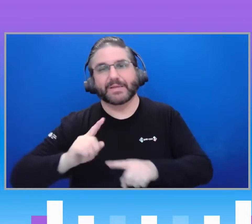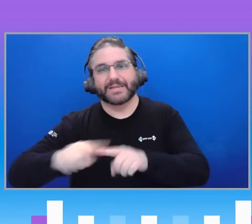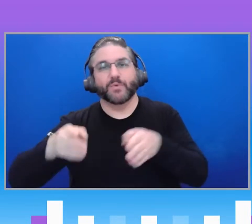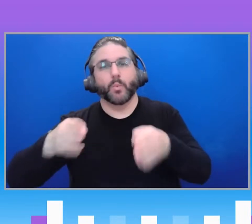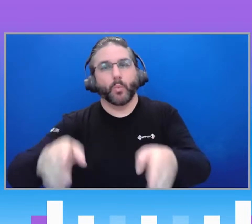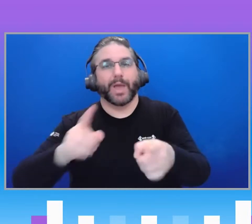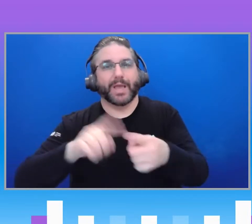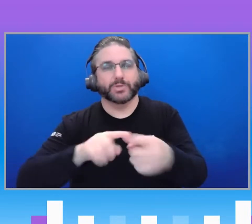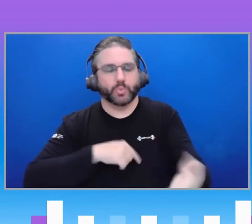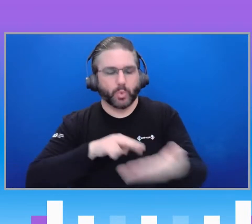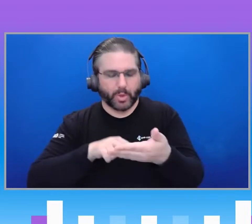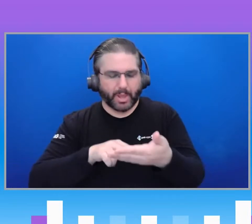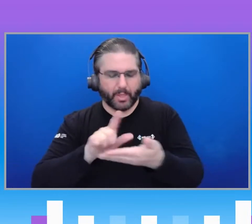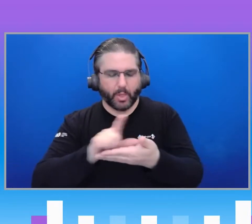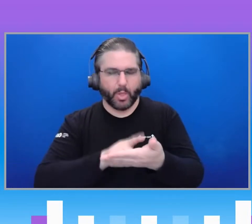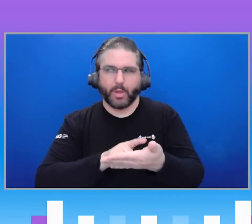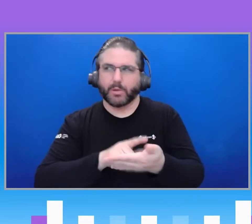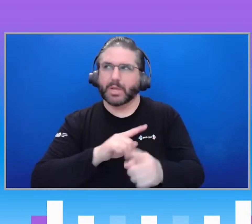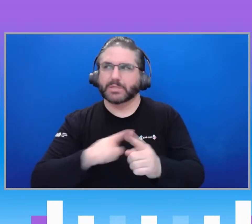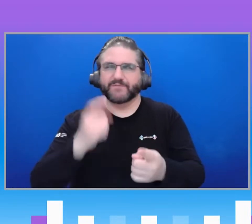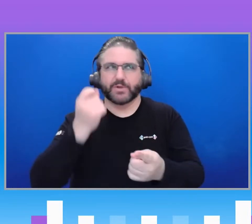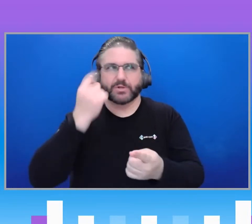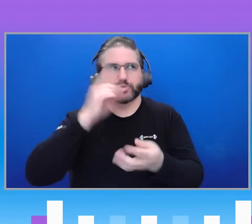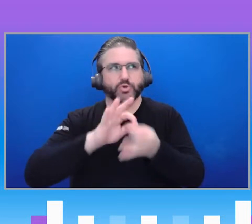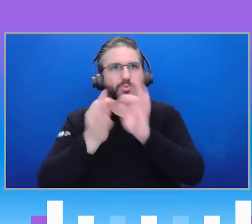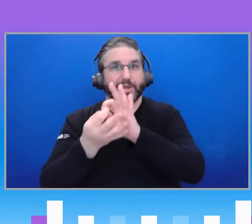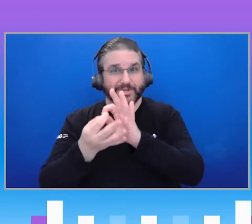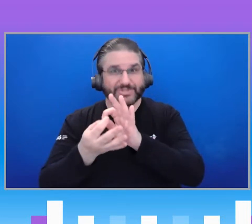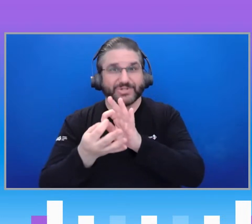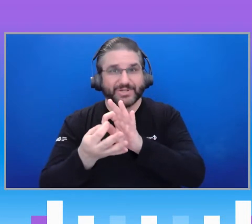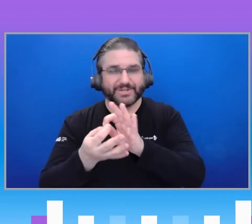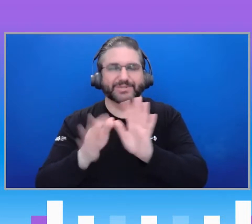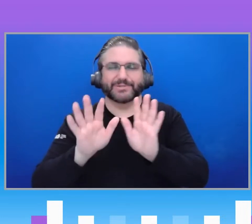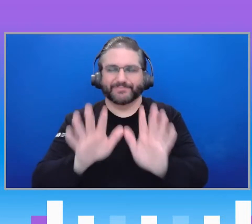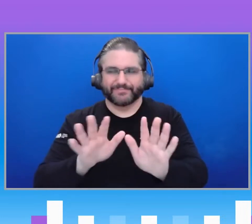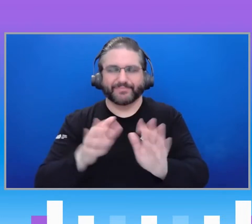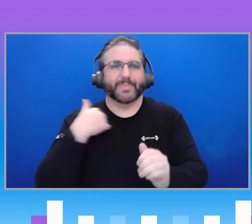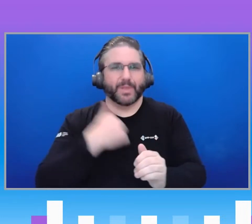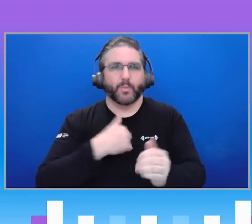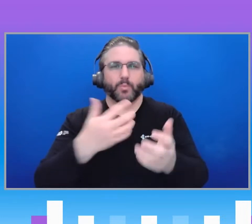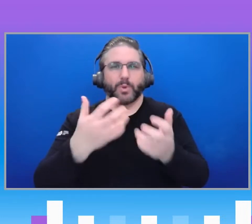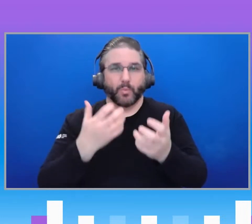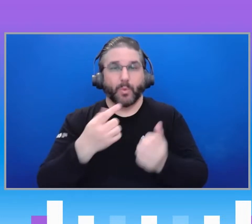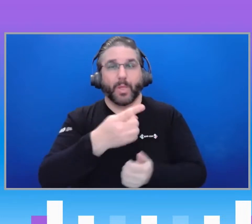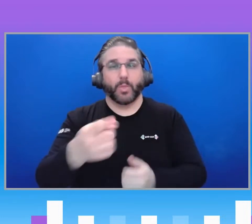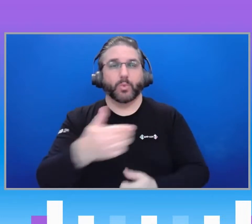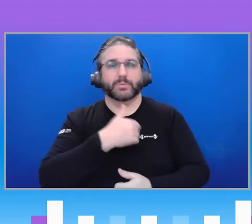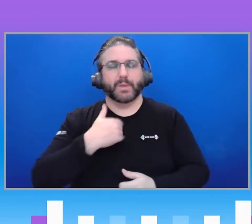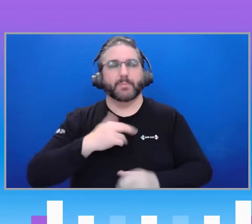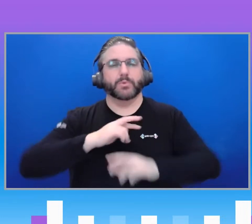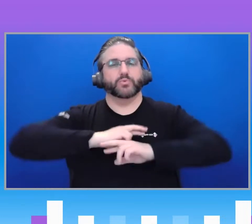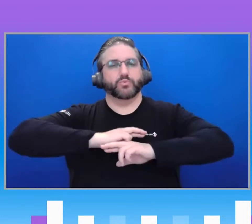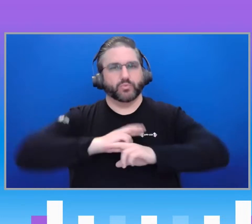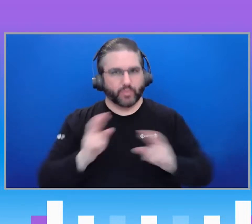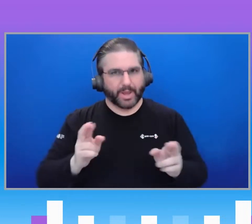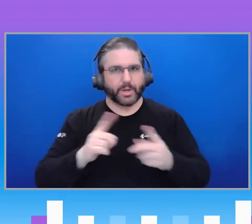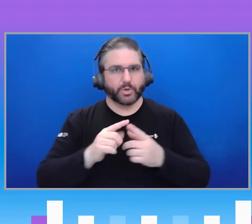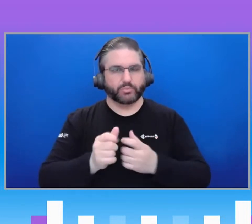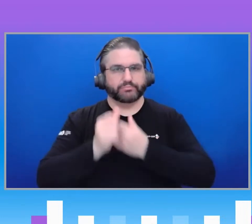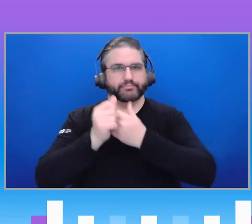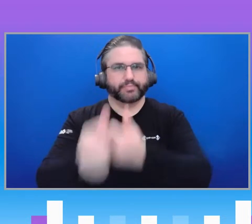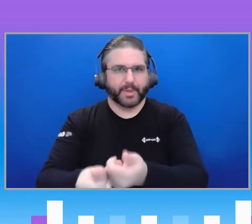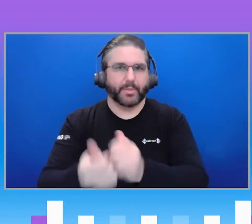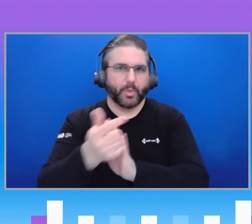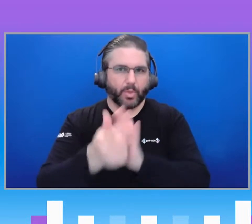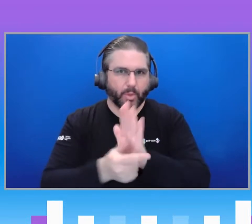interpret the law, and therefore we wanted to have our members fully prepared for the negotiations at